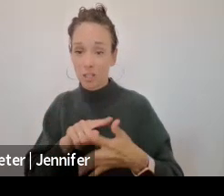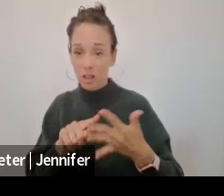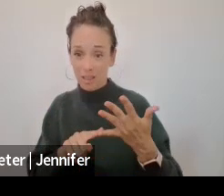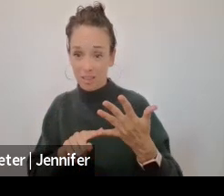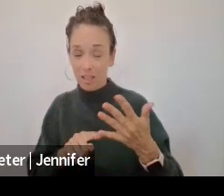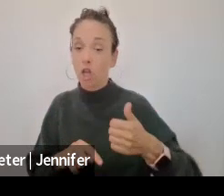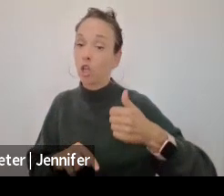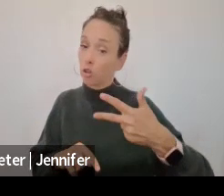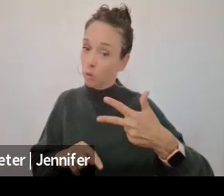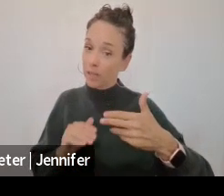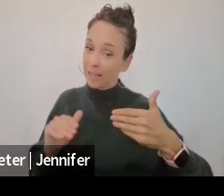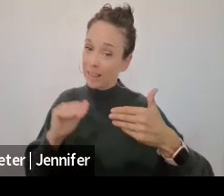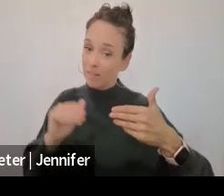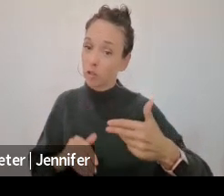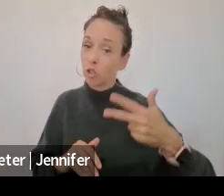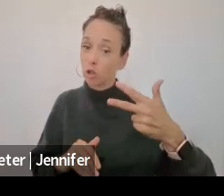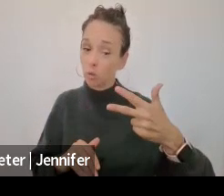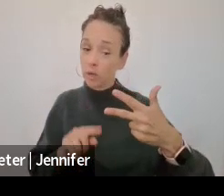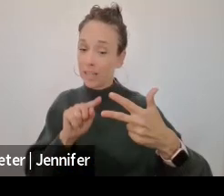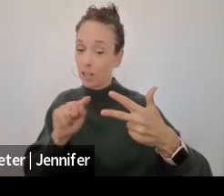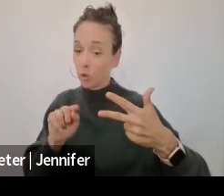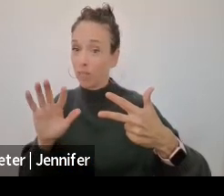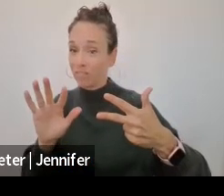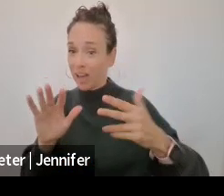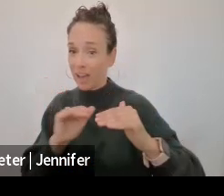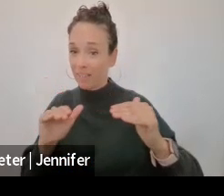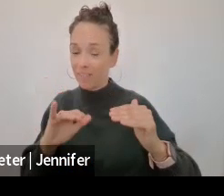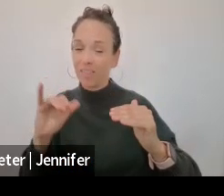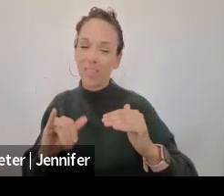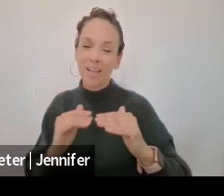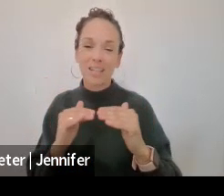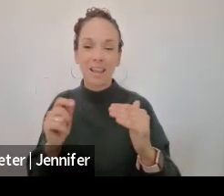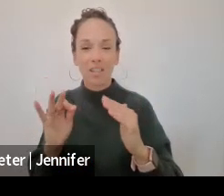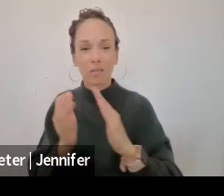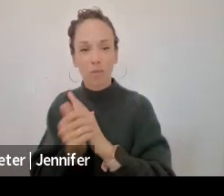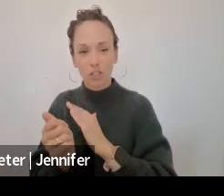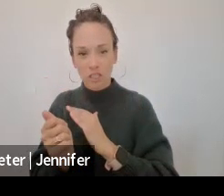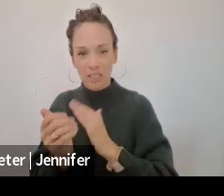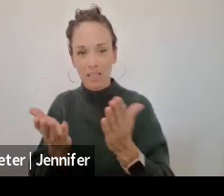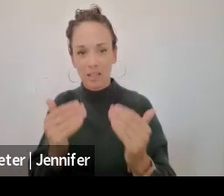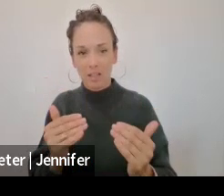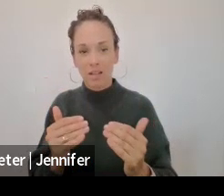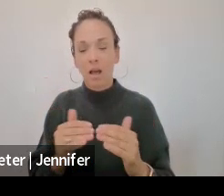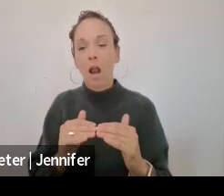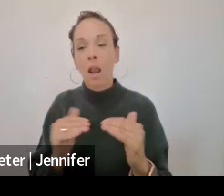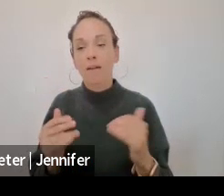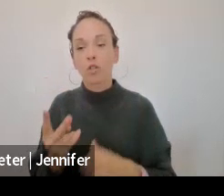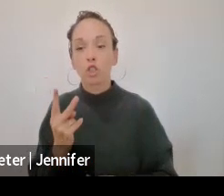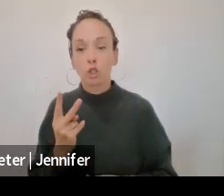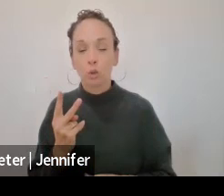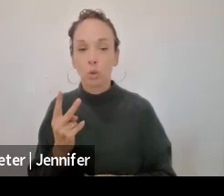3 through 5, are levels of proficiency. And then level 2